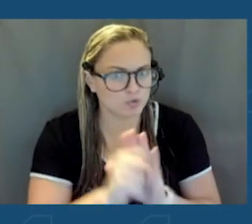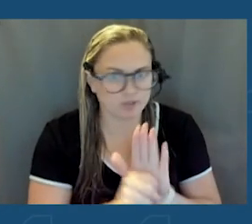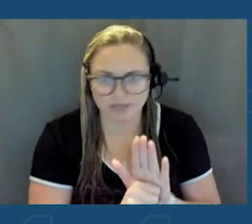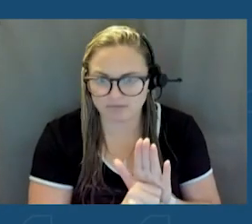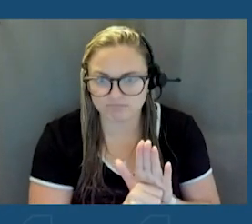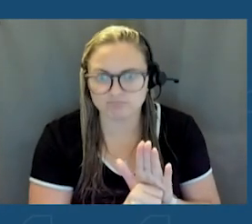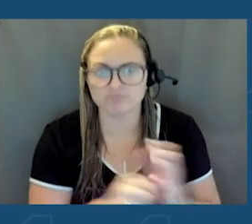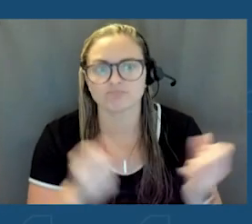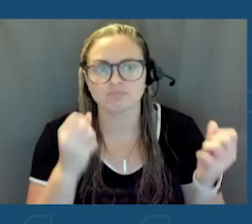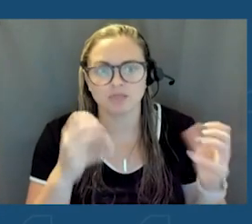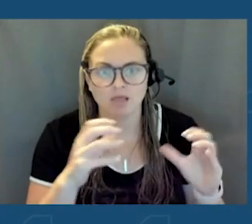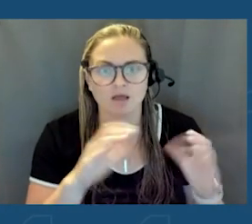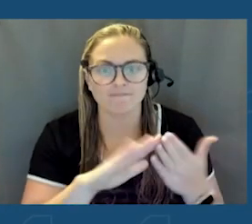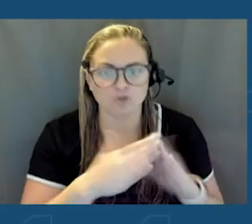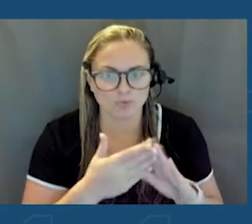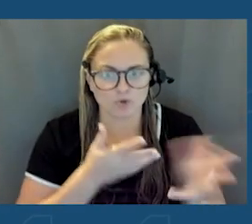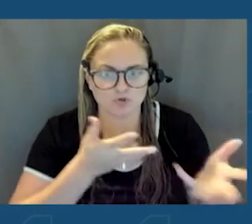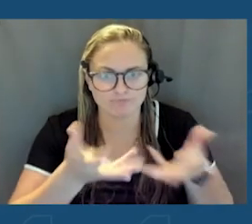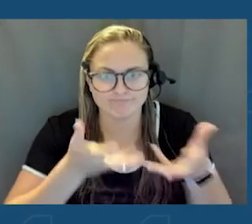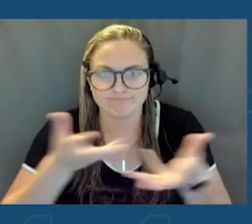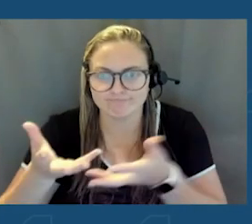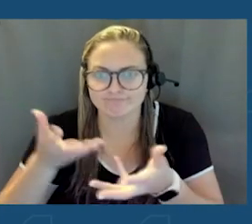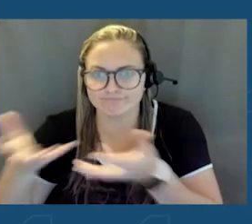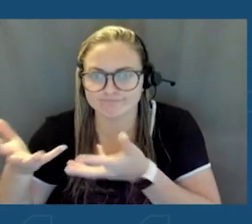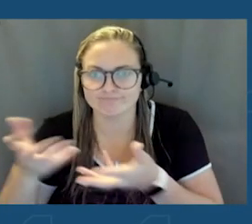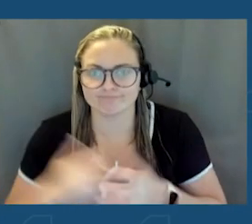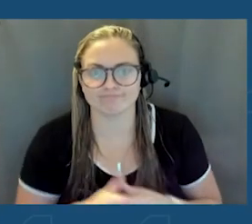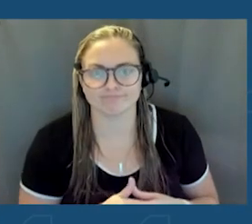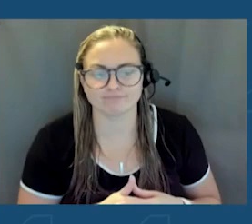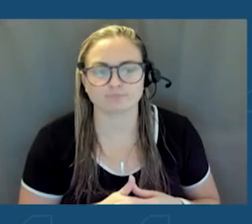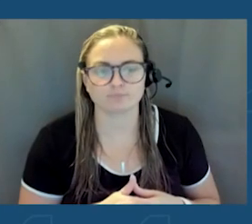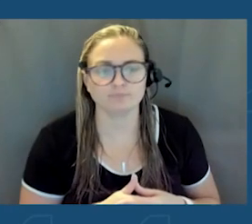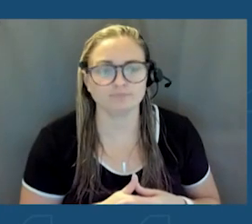lot of communities to engage with, and whether it's in the